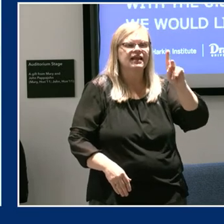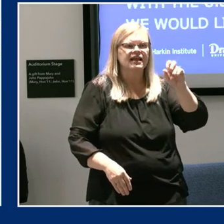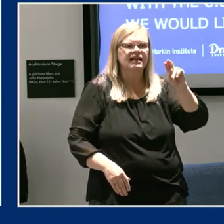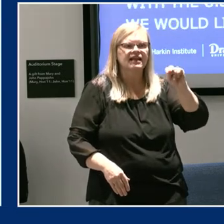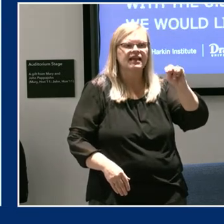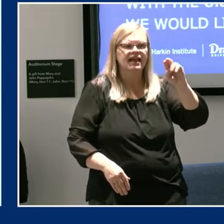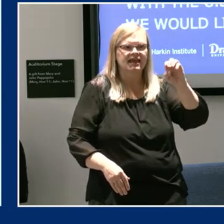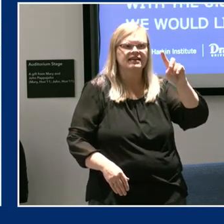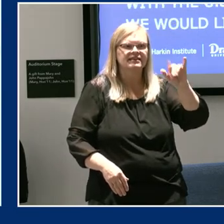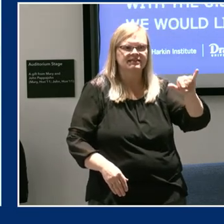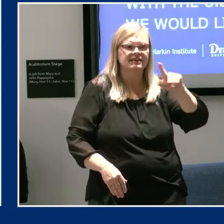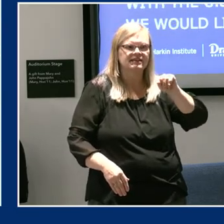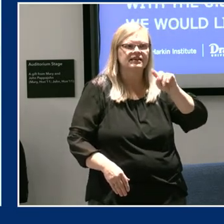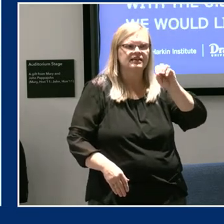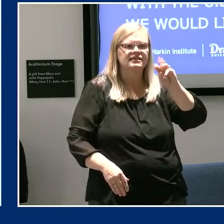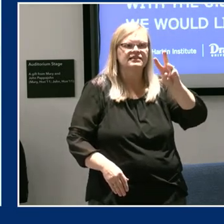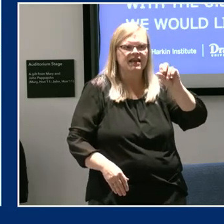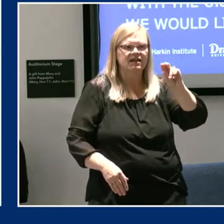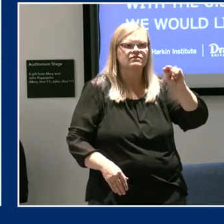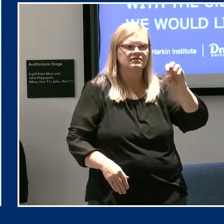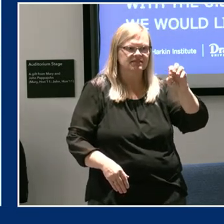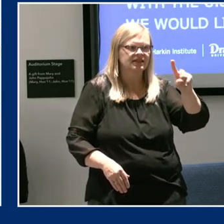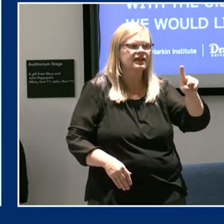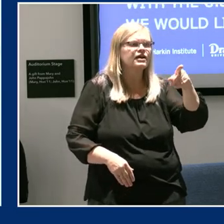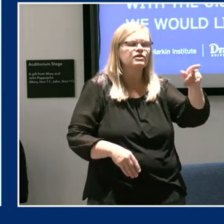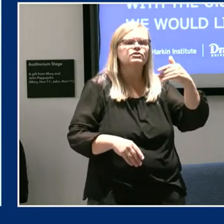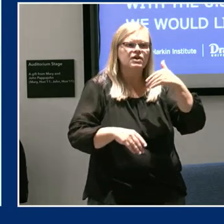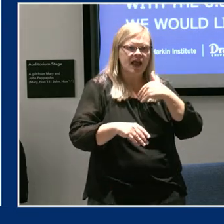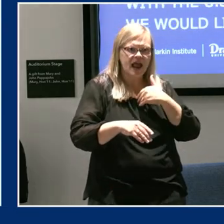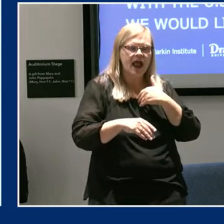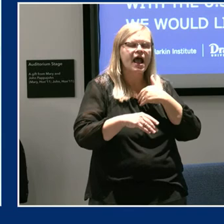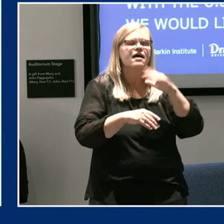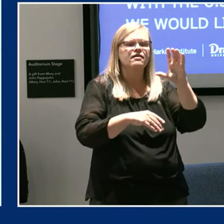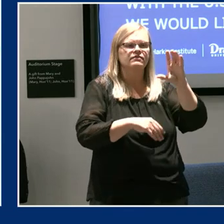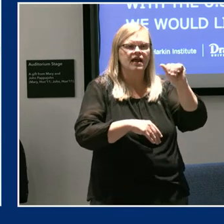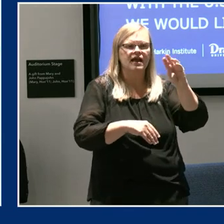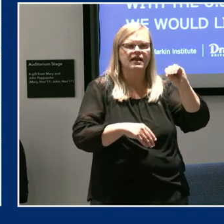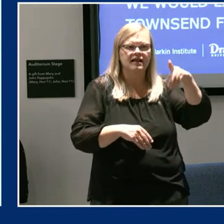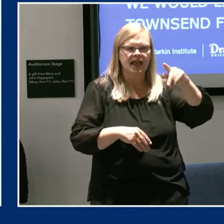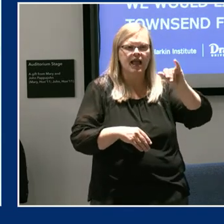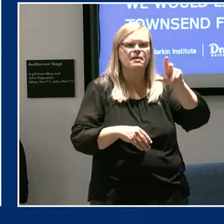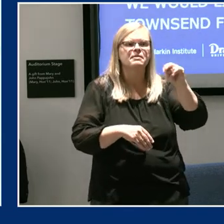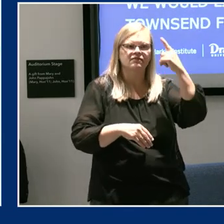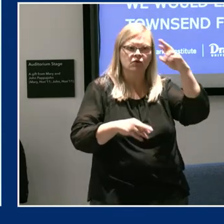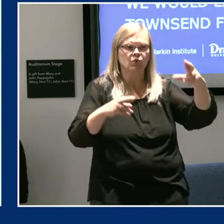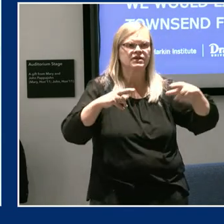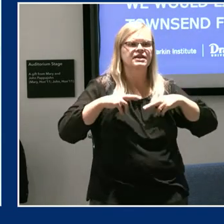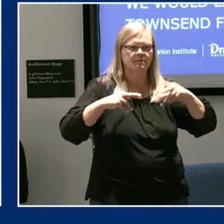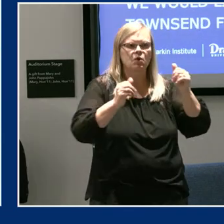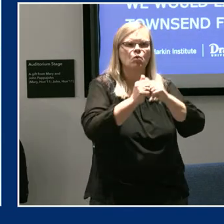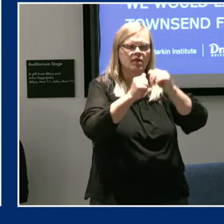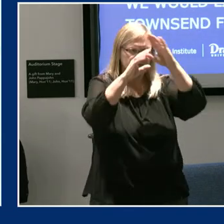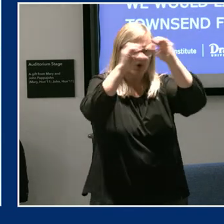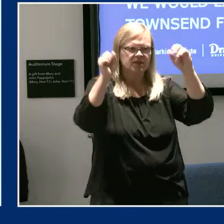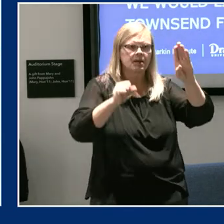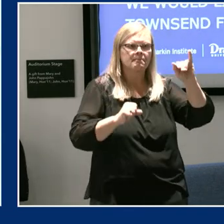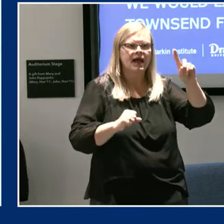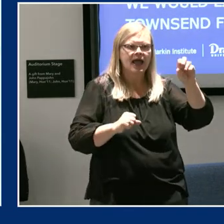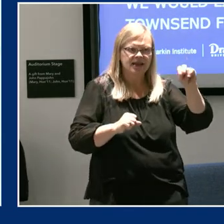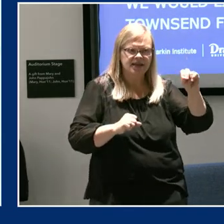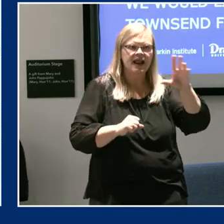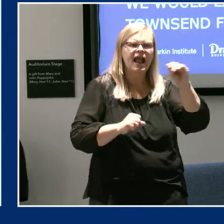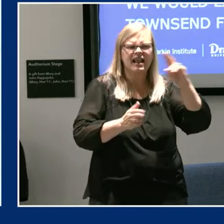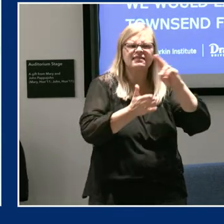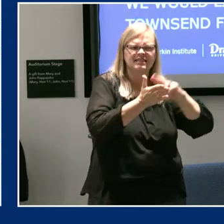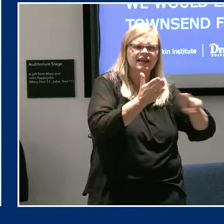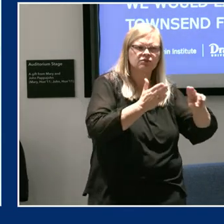to lead the retirement security campaign for President Biden and Secretary Marty Walsh, and for bringing this event to